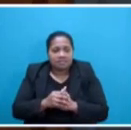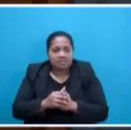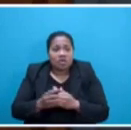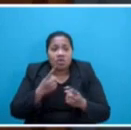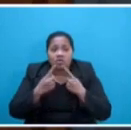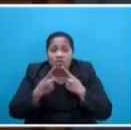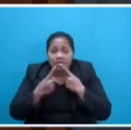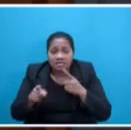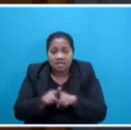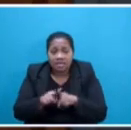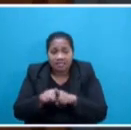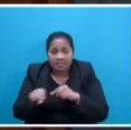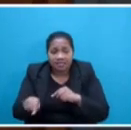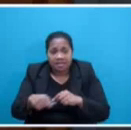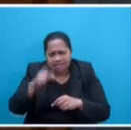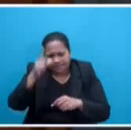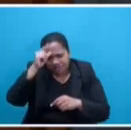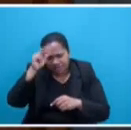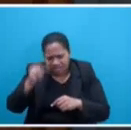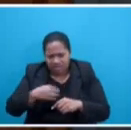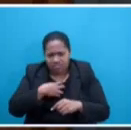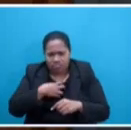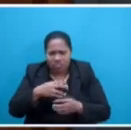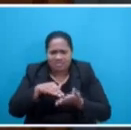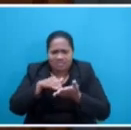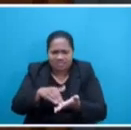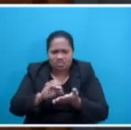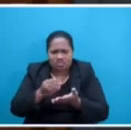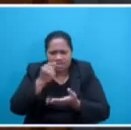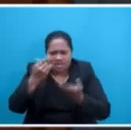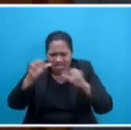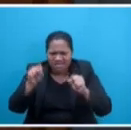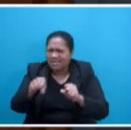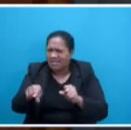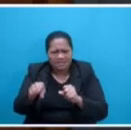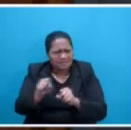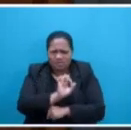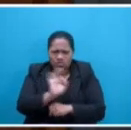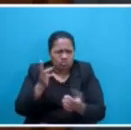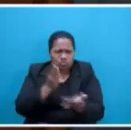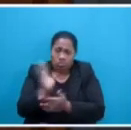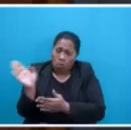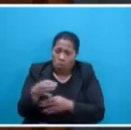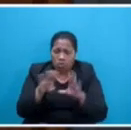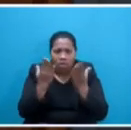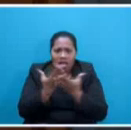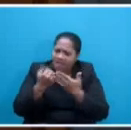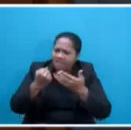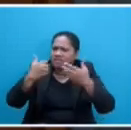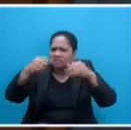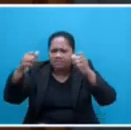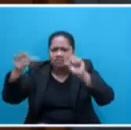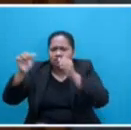Comments like this suggest that the Tauke need extra help to be able to succeed. This is far from the truth. All around the world, we have successful stories of smart